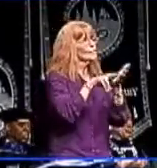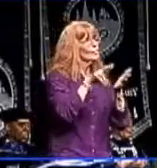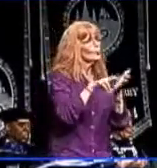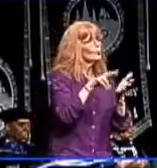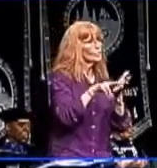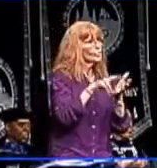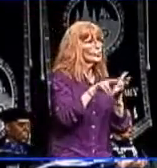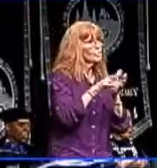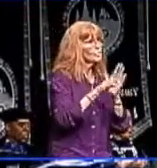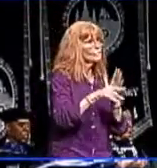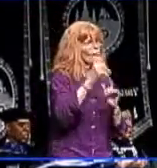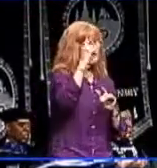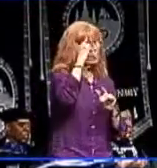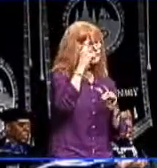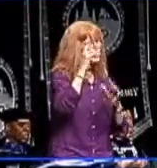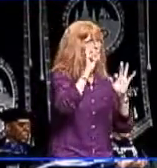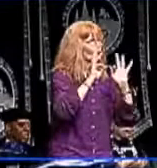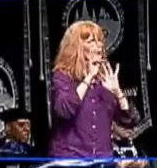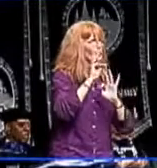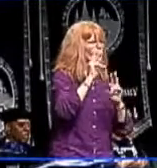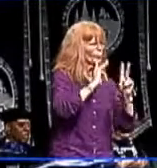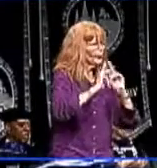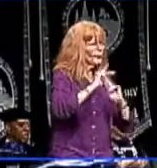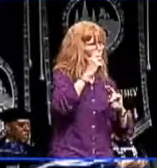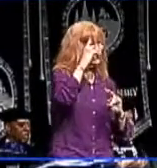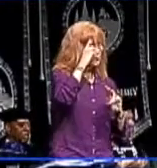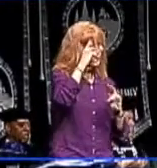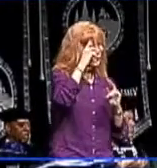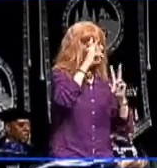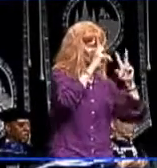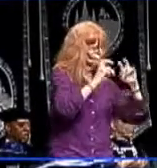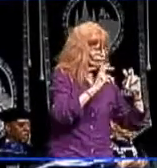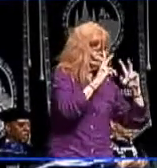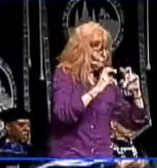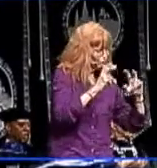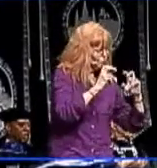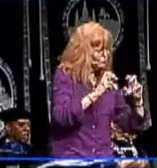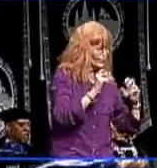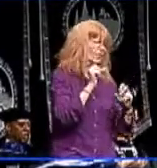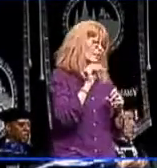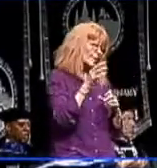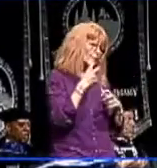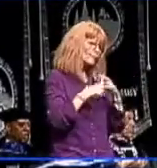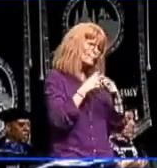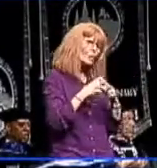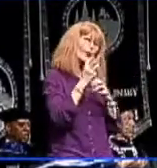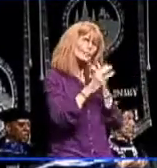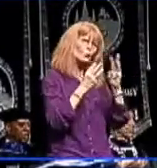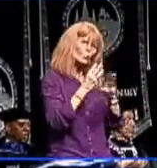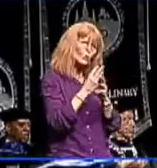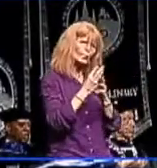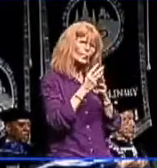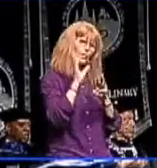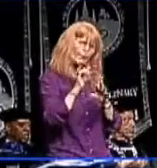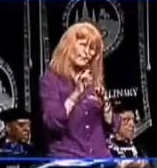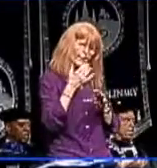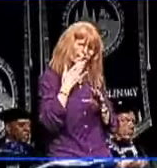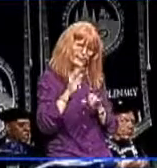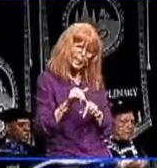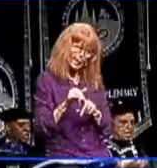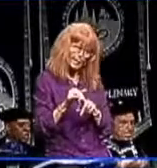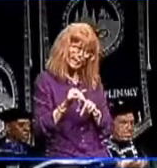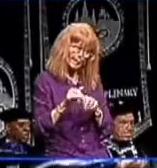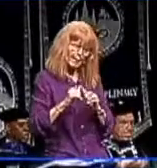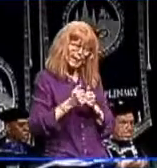thoughtful people started assessing if the problems around the world are what they are. How are